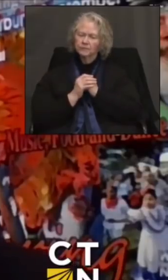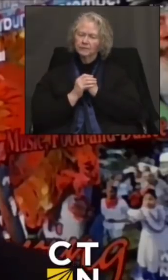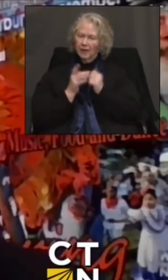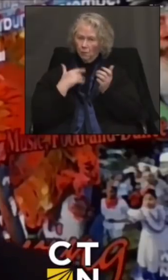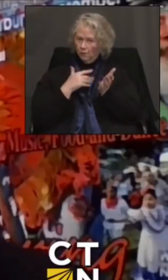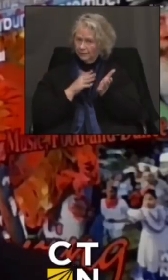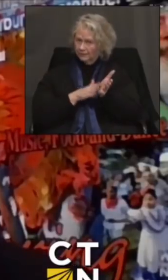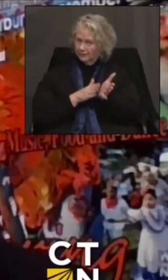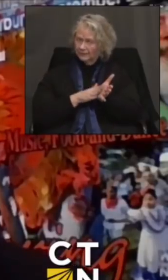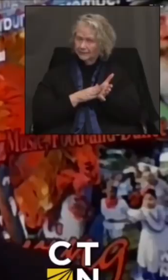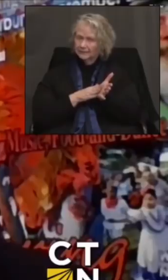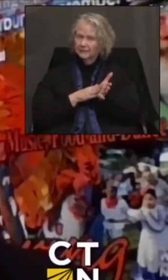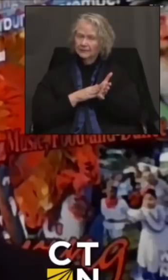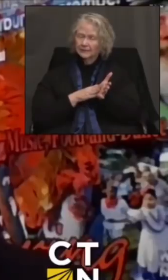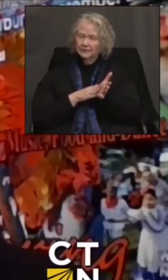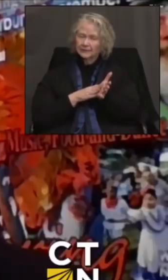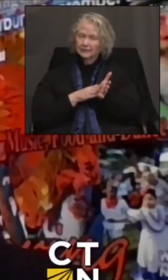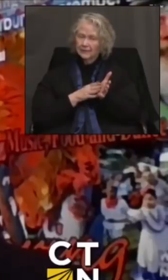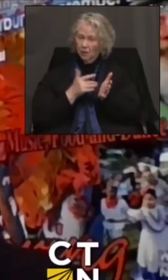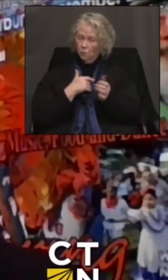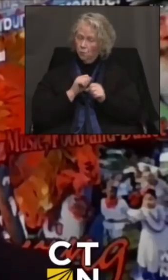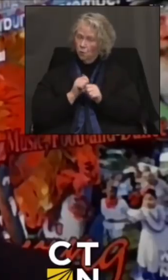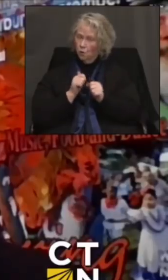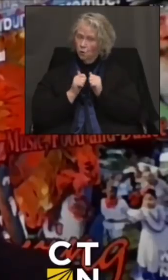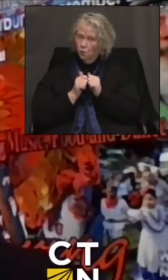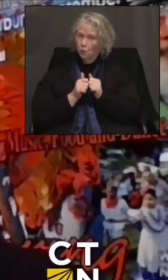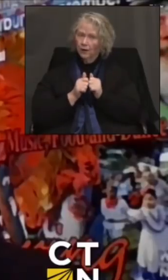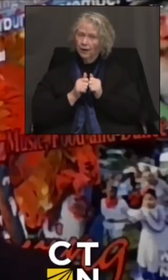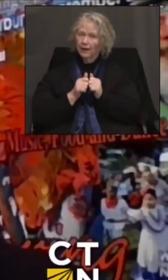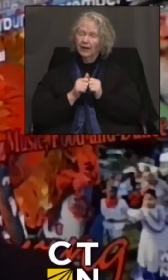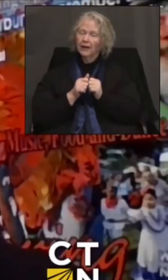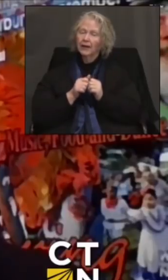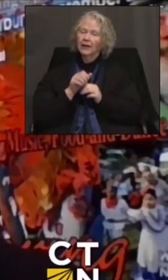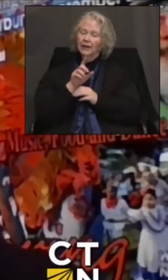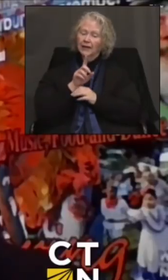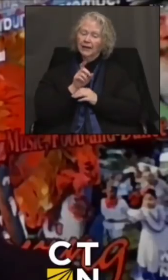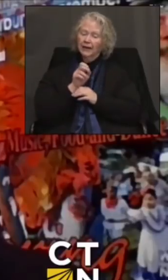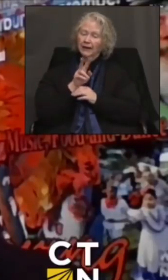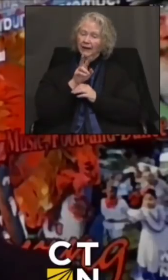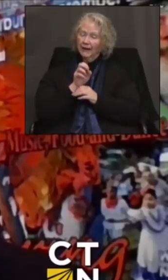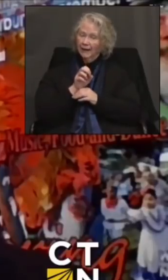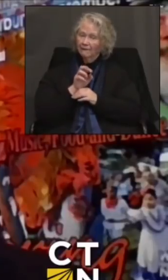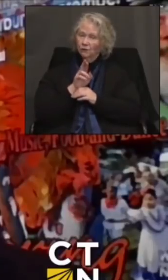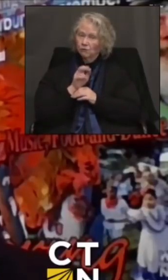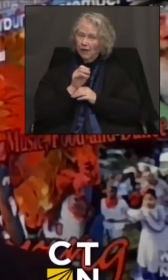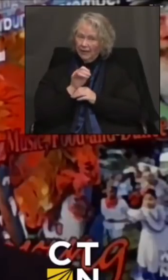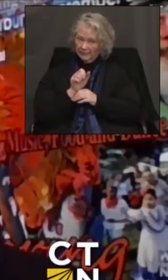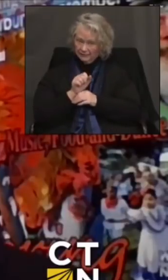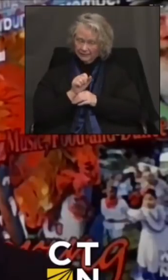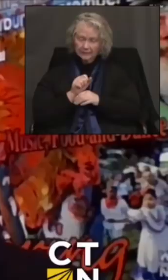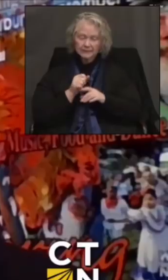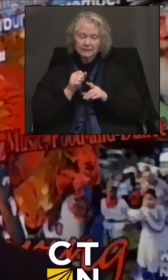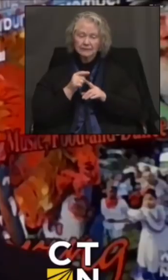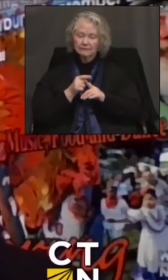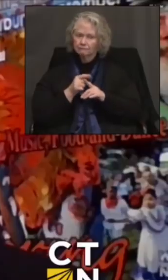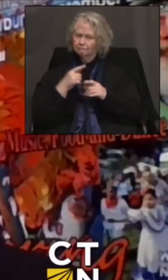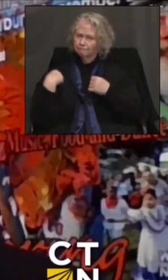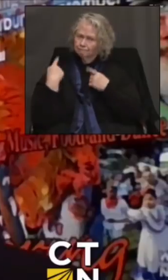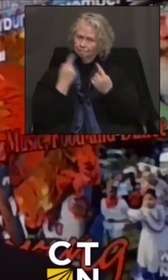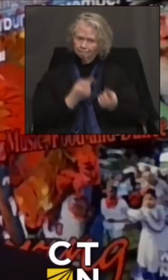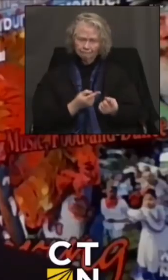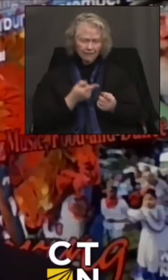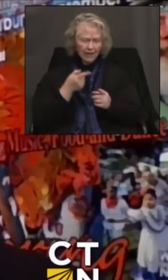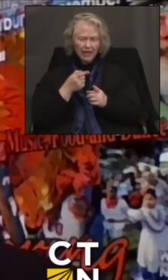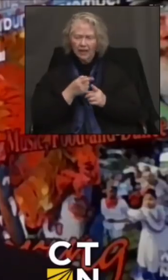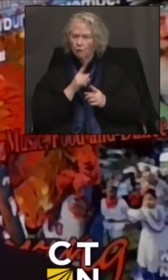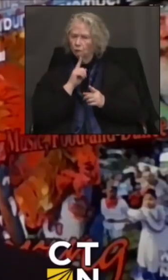time. I have been working very closely with Dave Reyes for a long time, long before he was given additional responsibility. And he has been